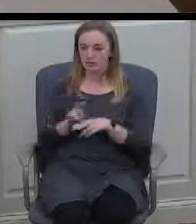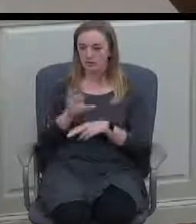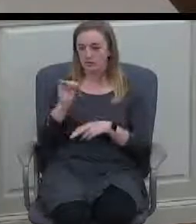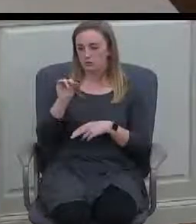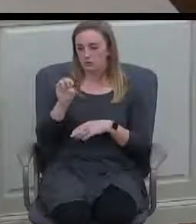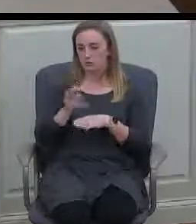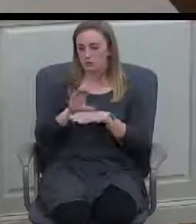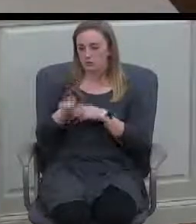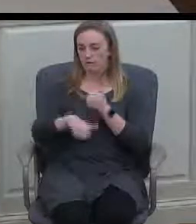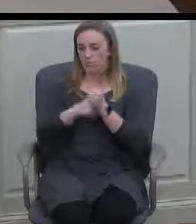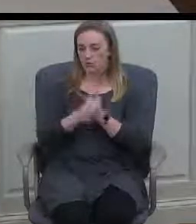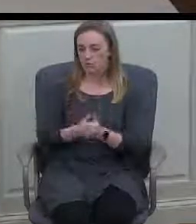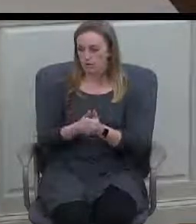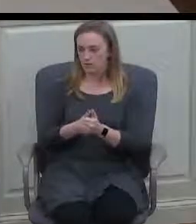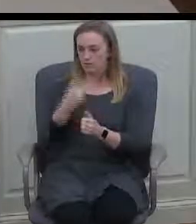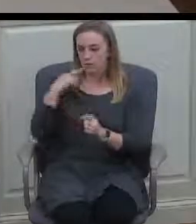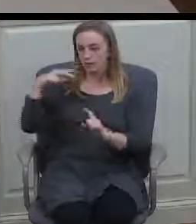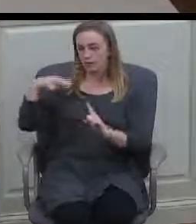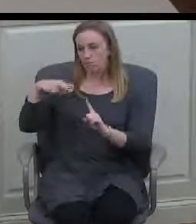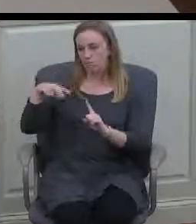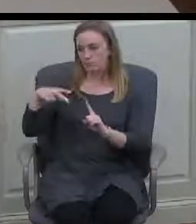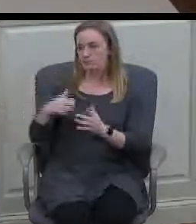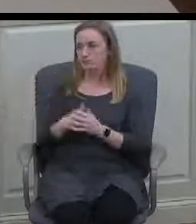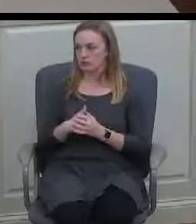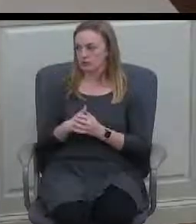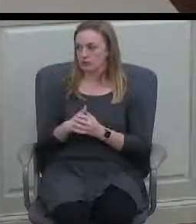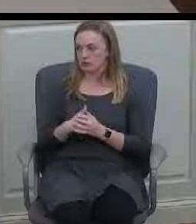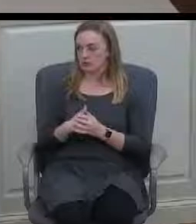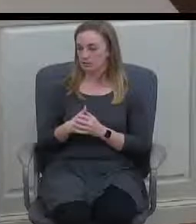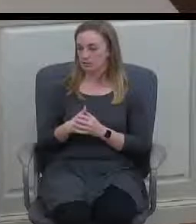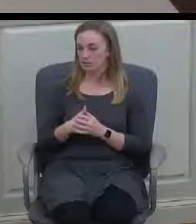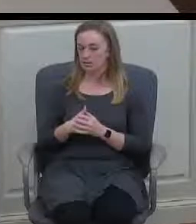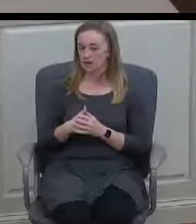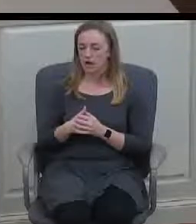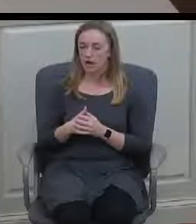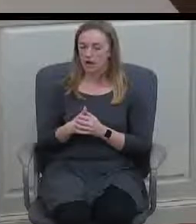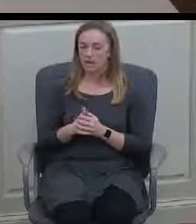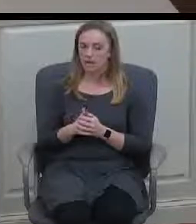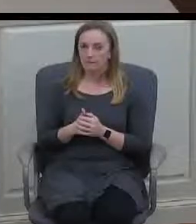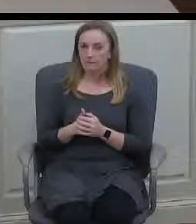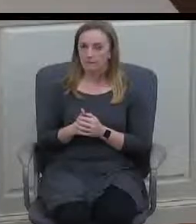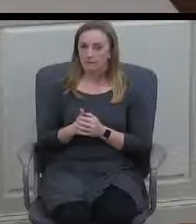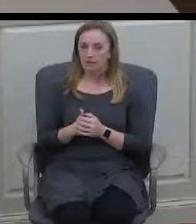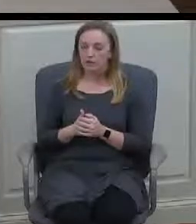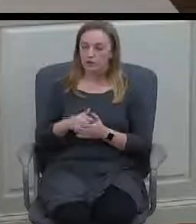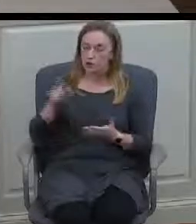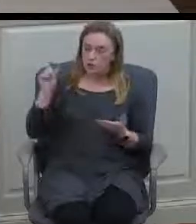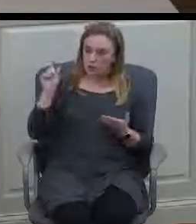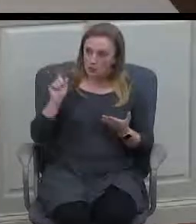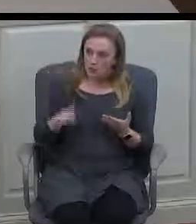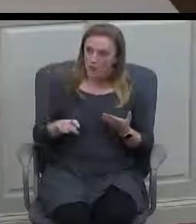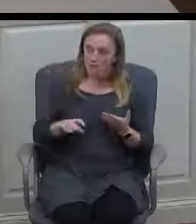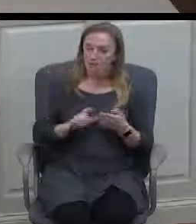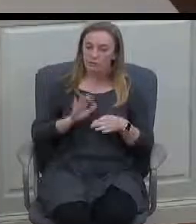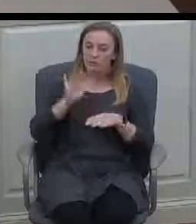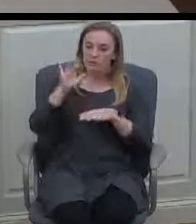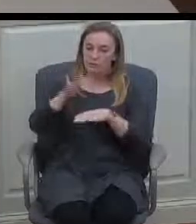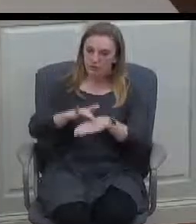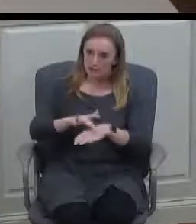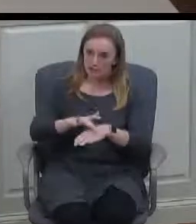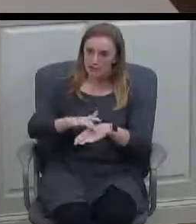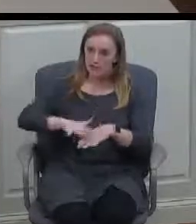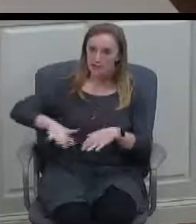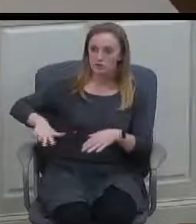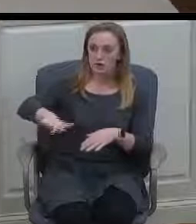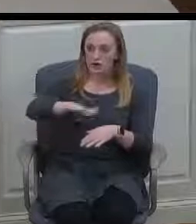do enforcement items as necessary in the field. You have to be out in the field some